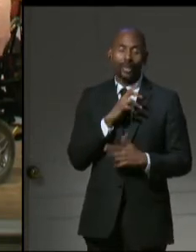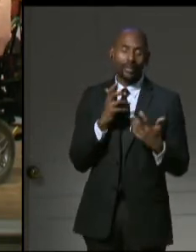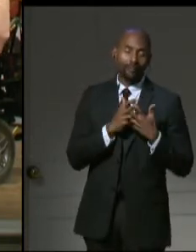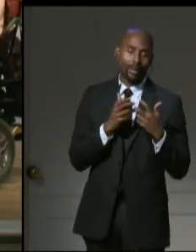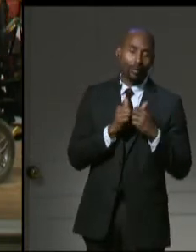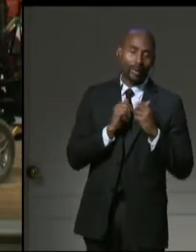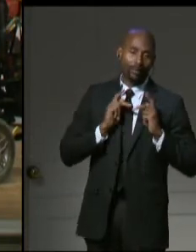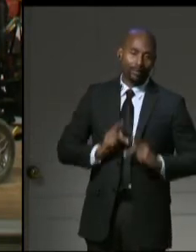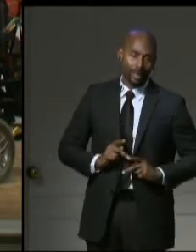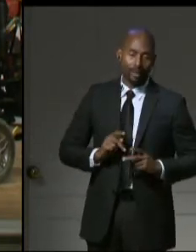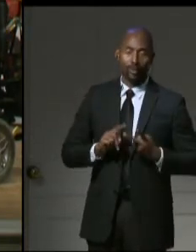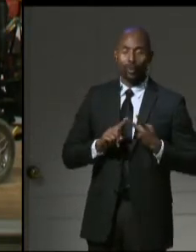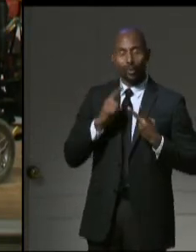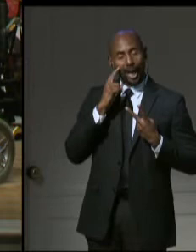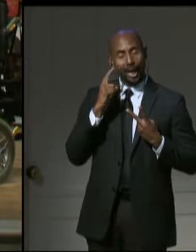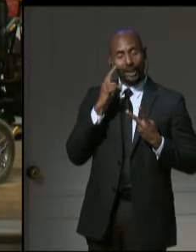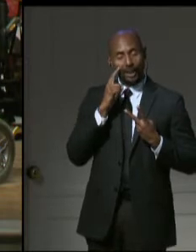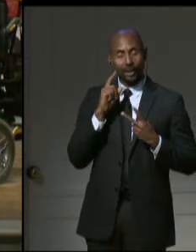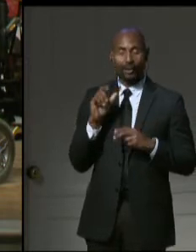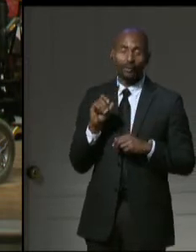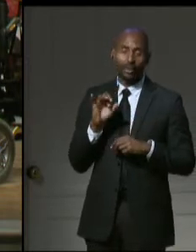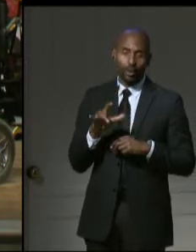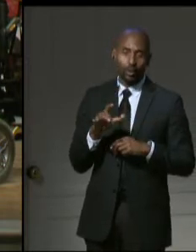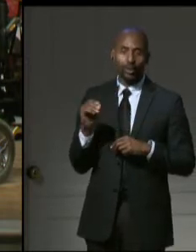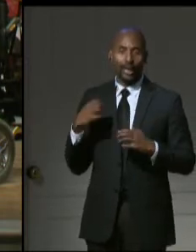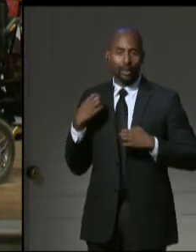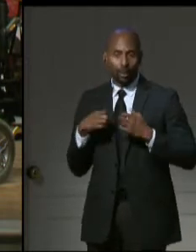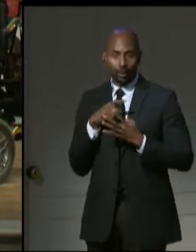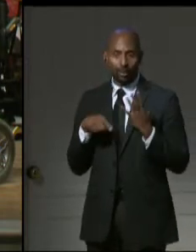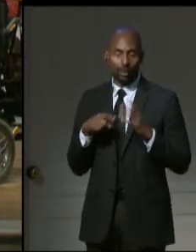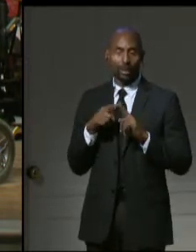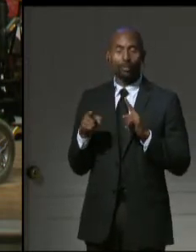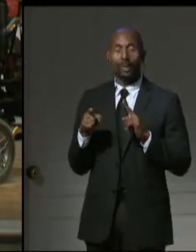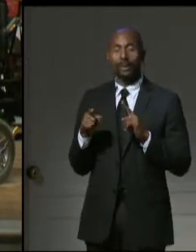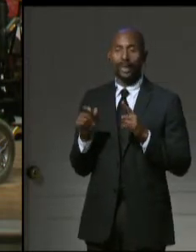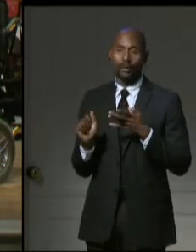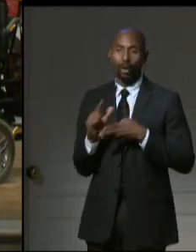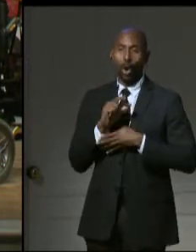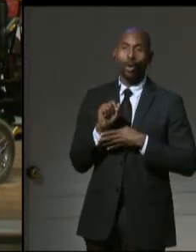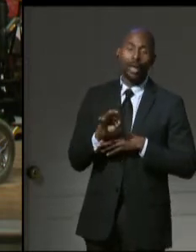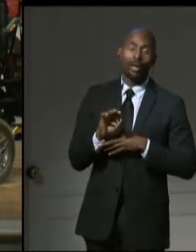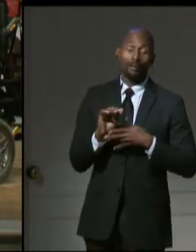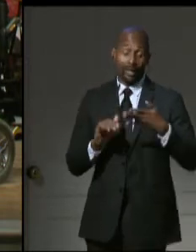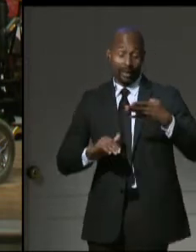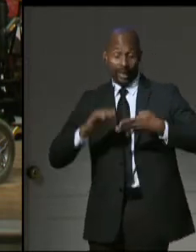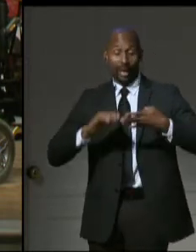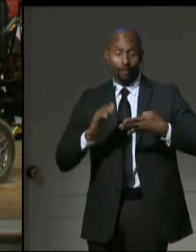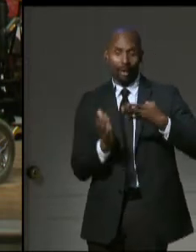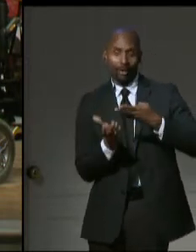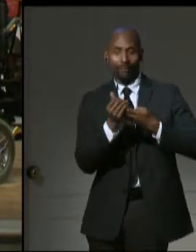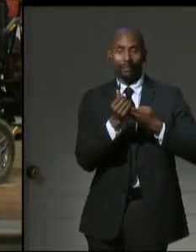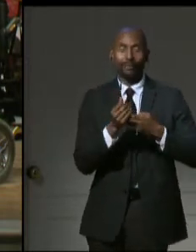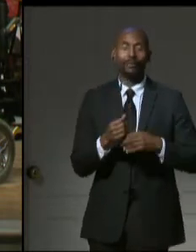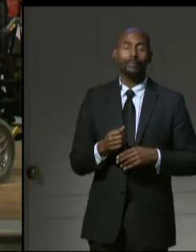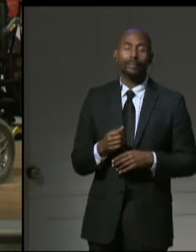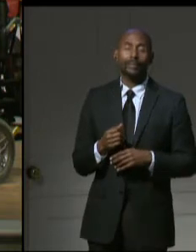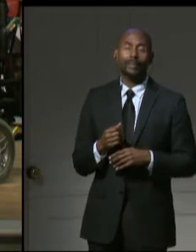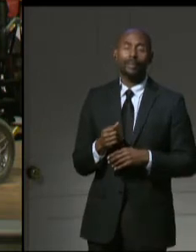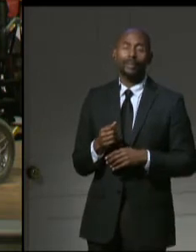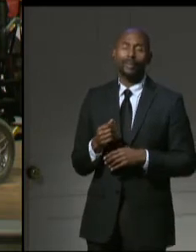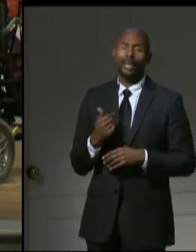physical, cognitive, social, and emotional. It's sort of all of the above. And I'm just wondering about